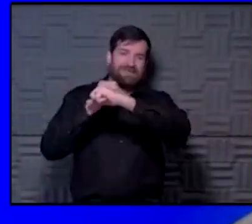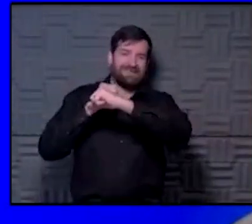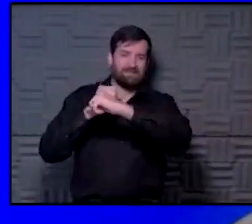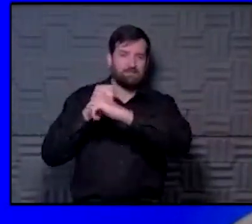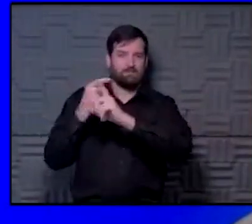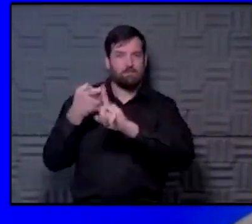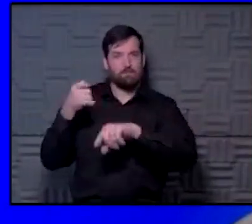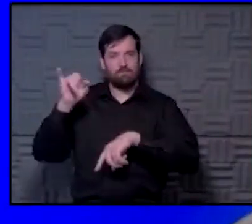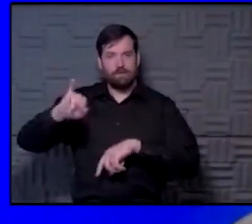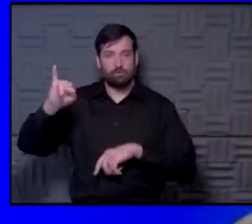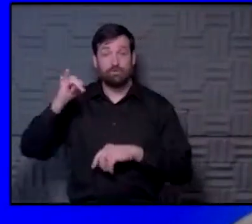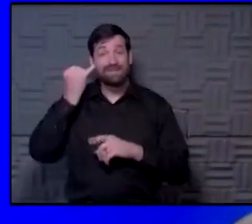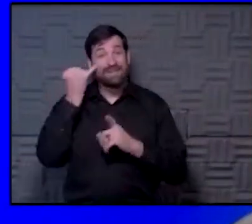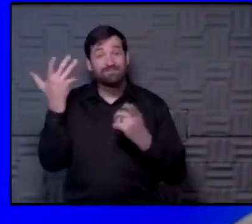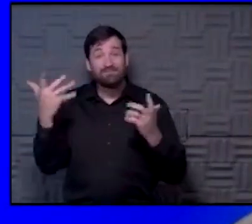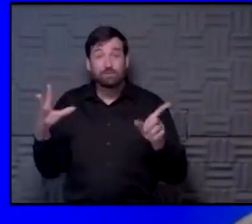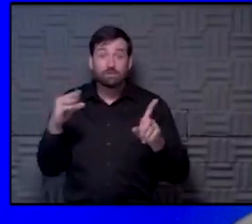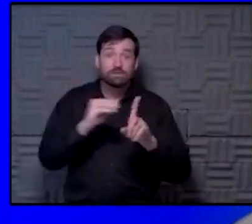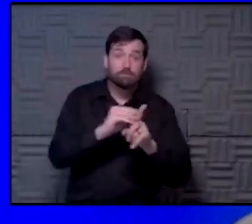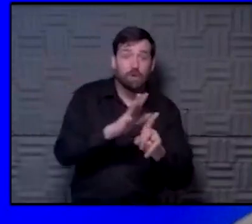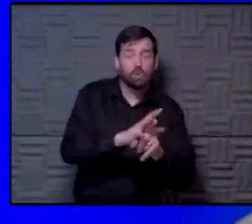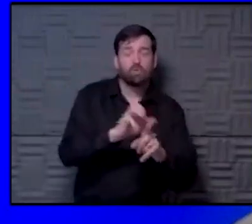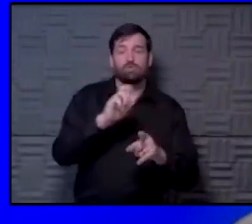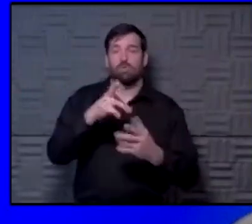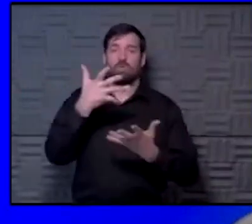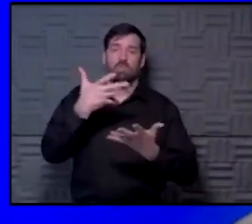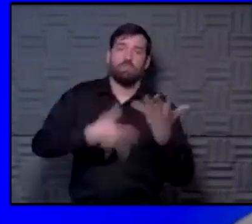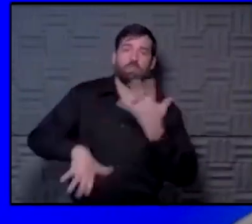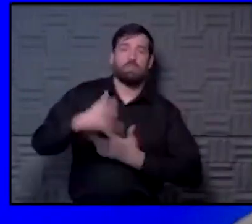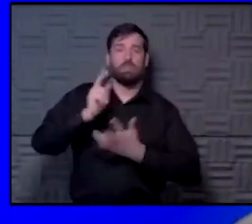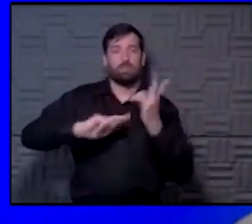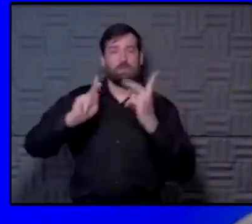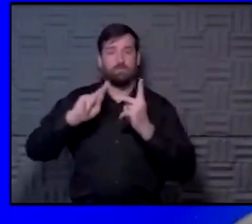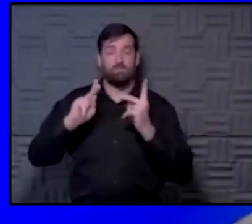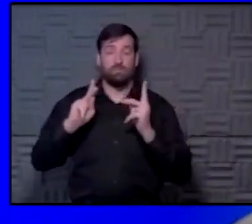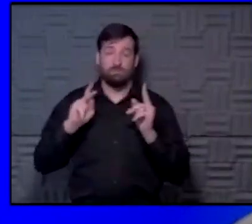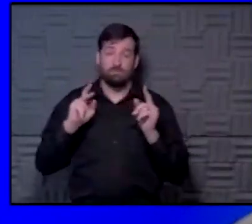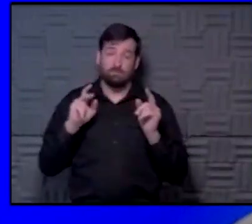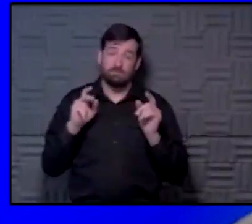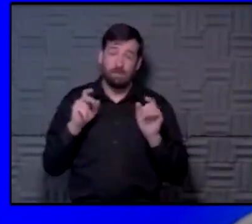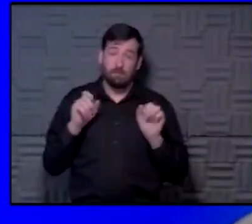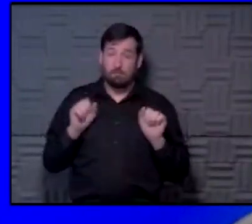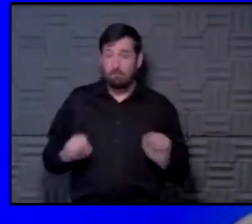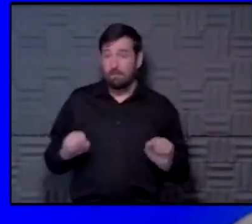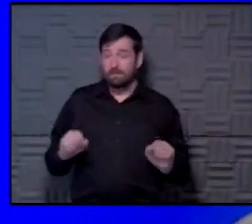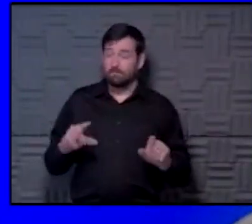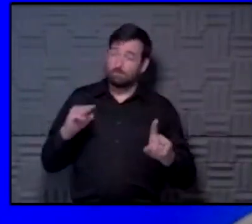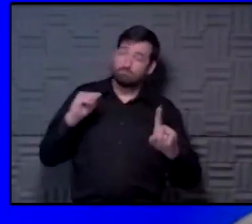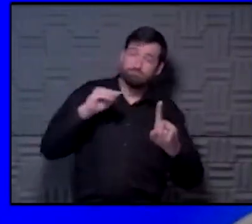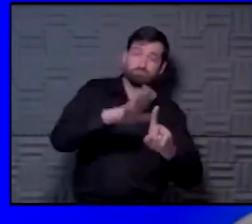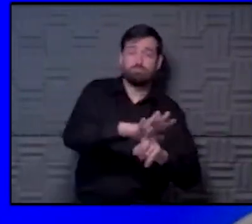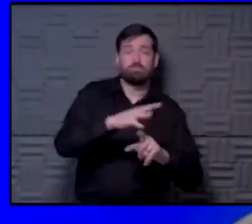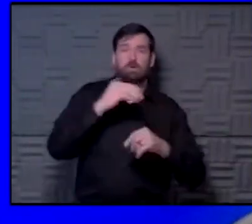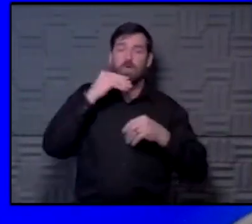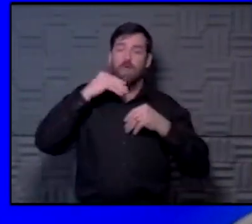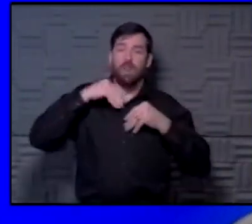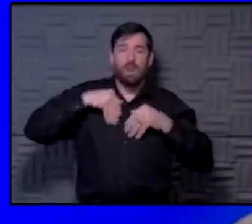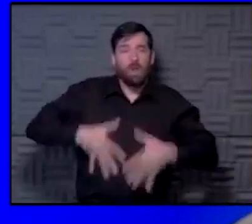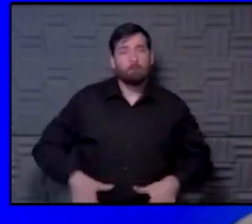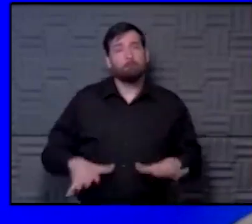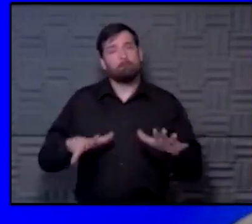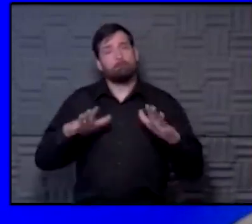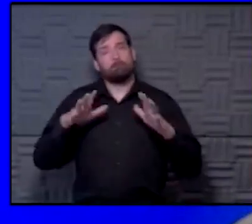infection per se. If you are exposed or you are around people and have a high enough concentration to get the virus into your respiratory